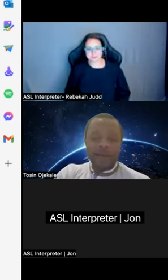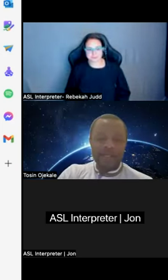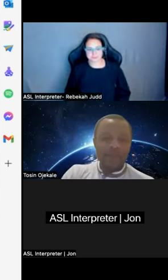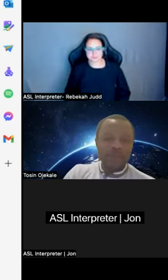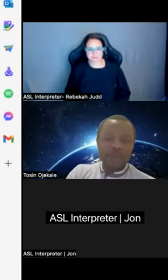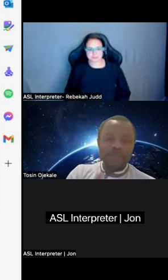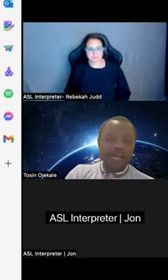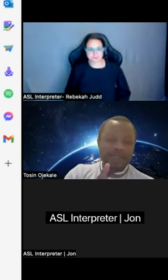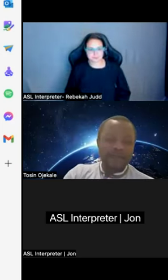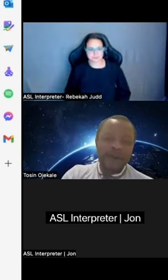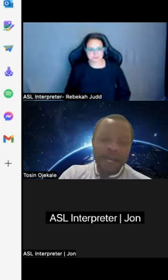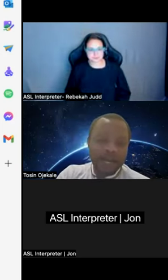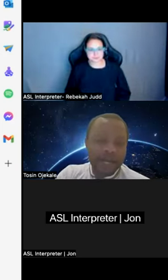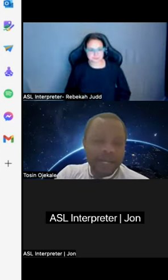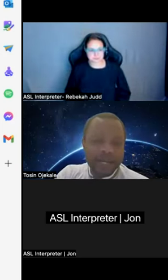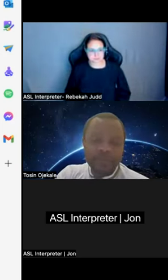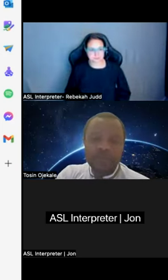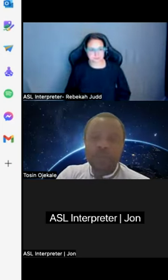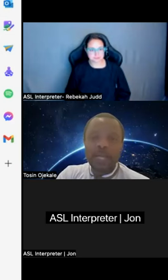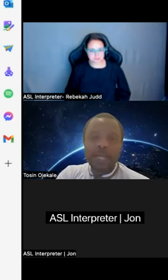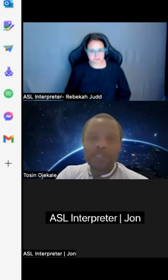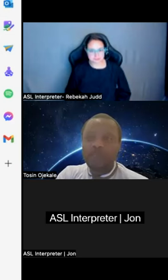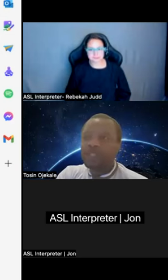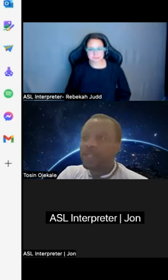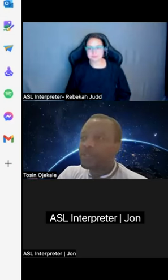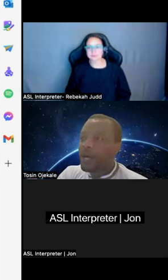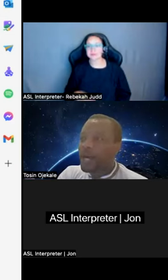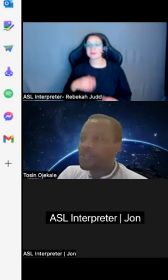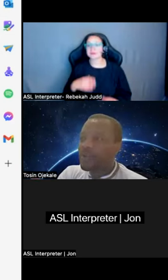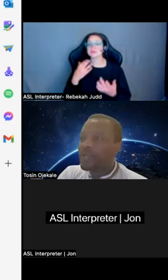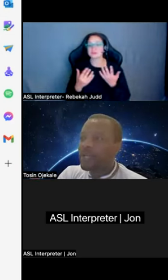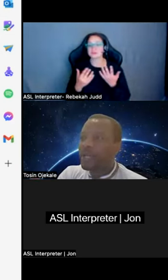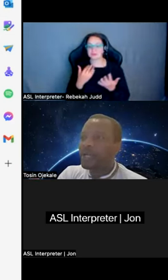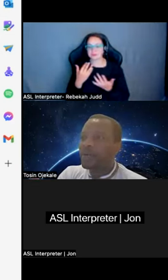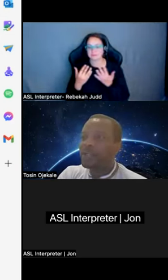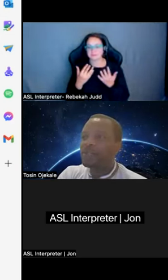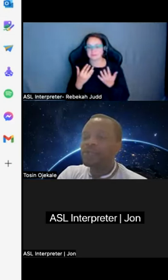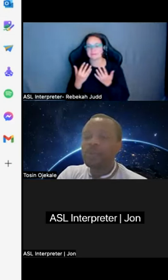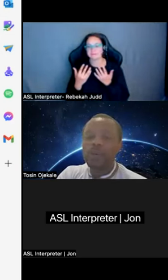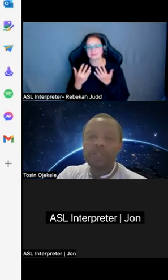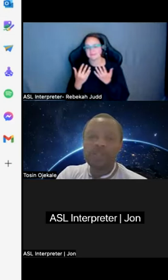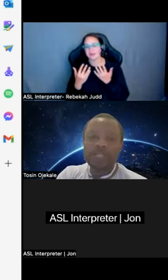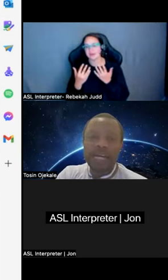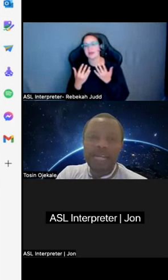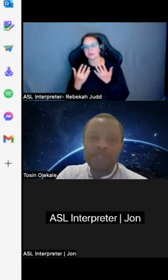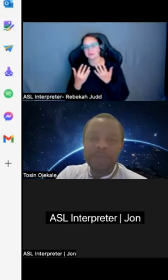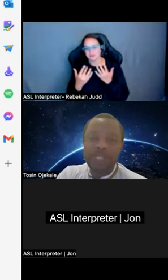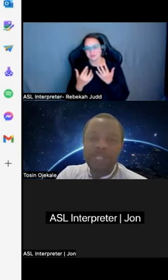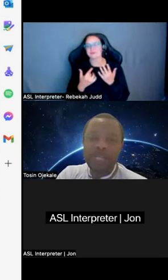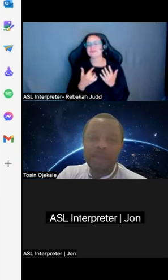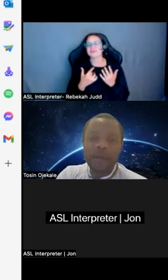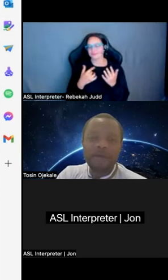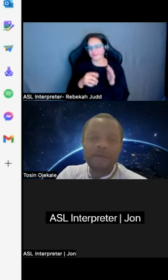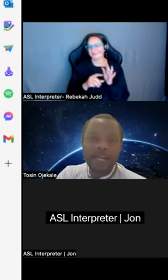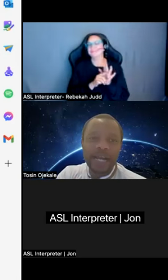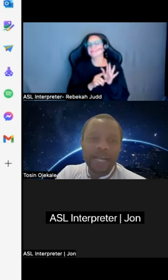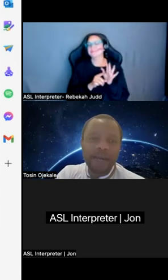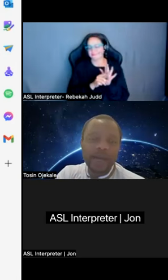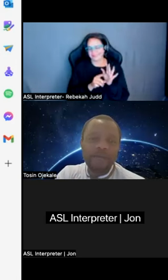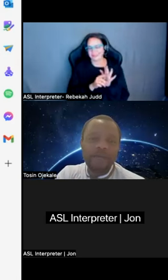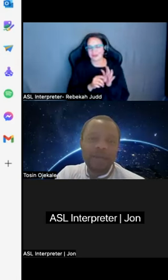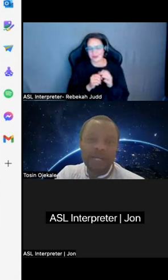All right, so that's for fire alarm. So like I was mentioning or answering the question, so either they are using the